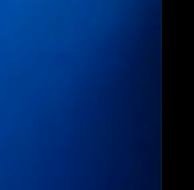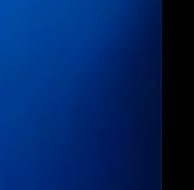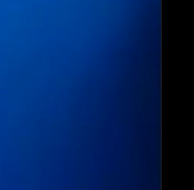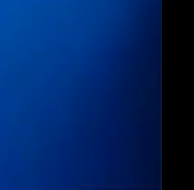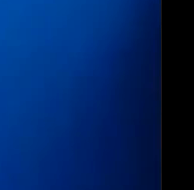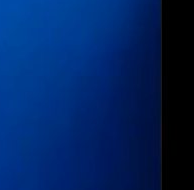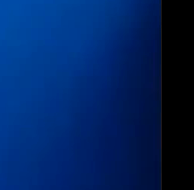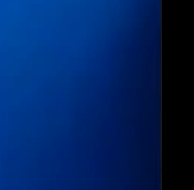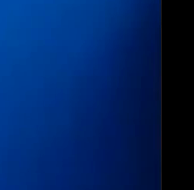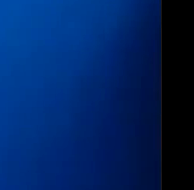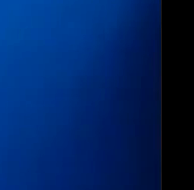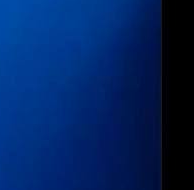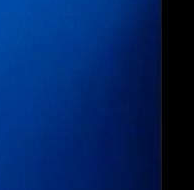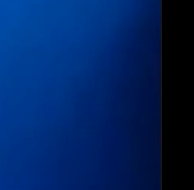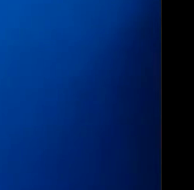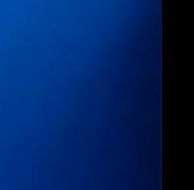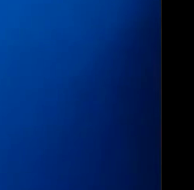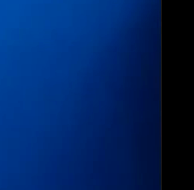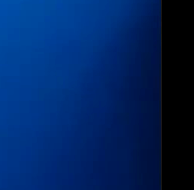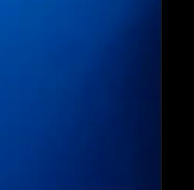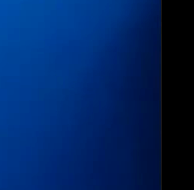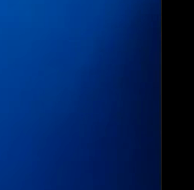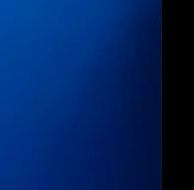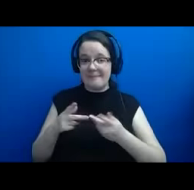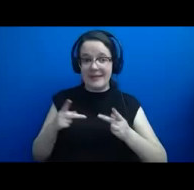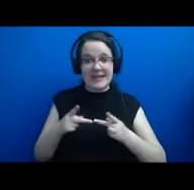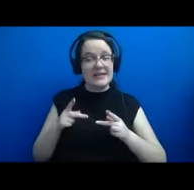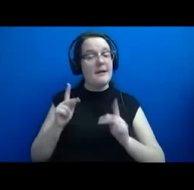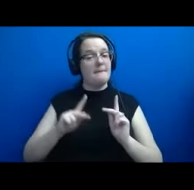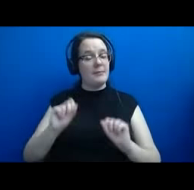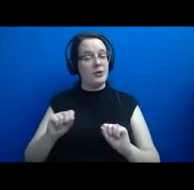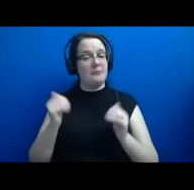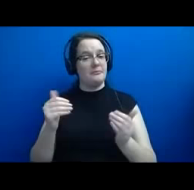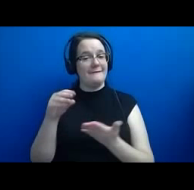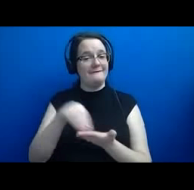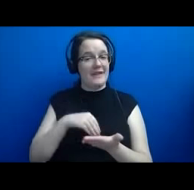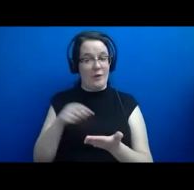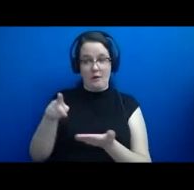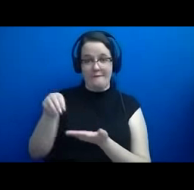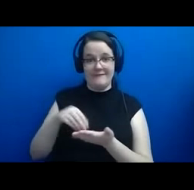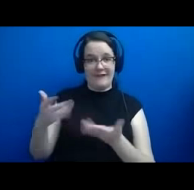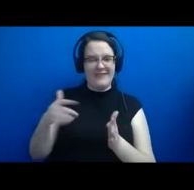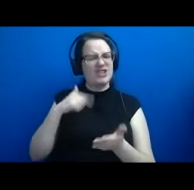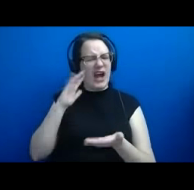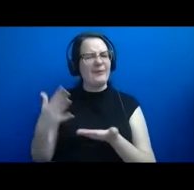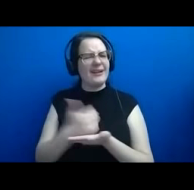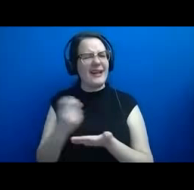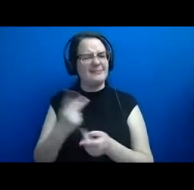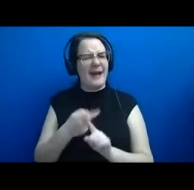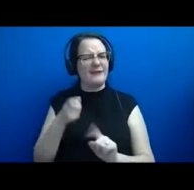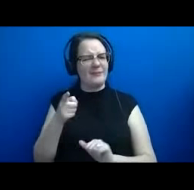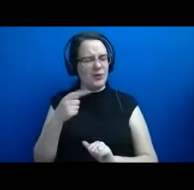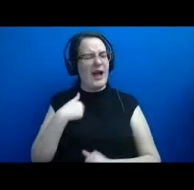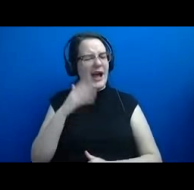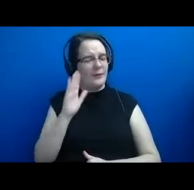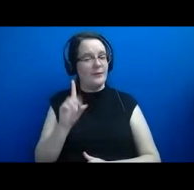so if you're there, you're tabling somewhere, folks can fill them out. Once they fill them out, I will collect them back from you and then do the data entry. So